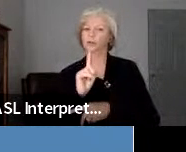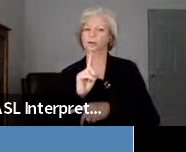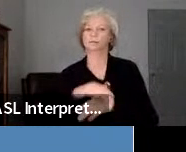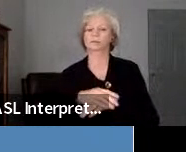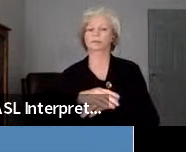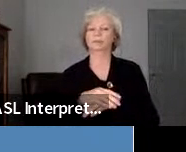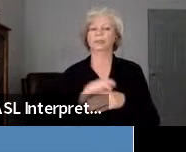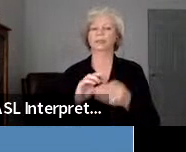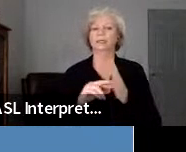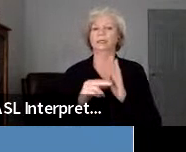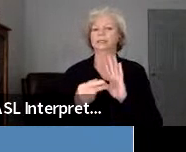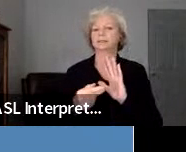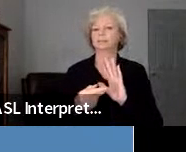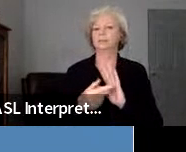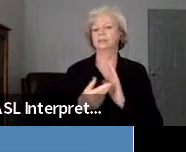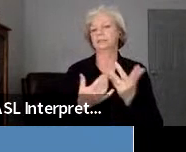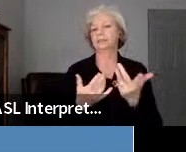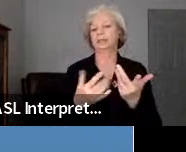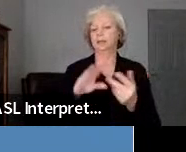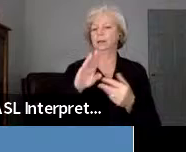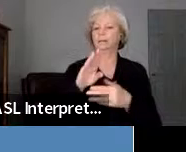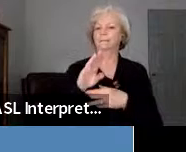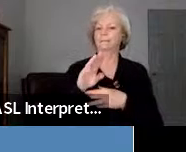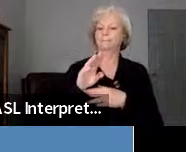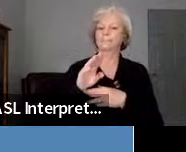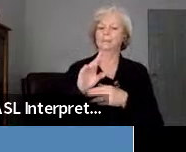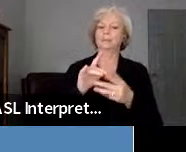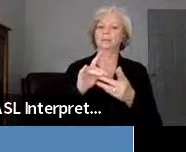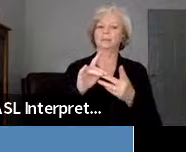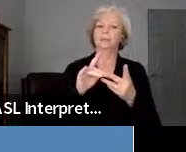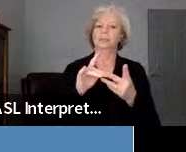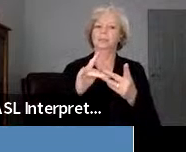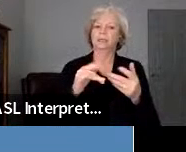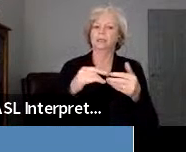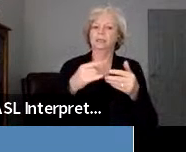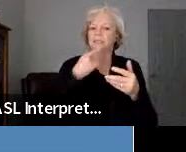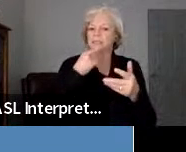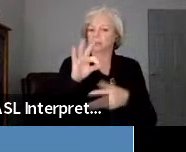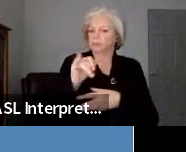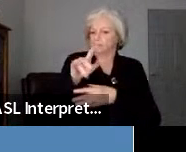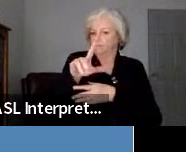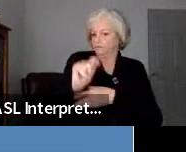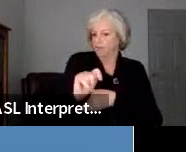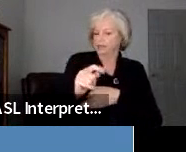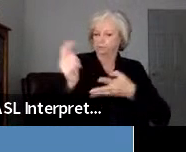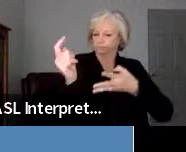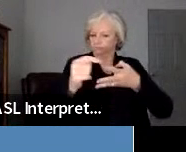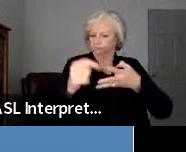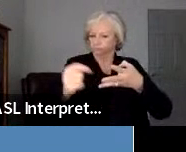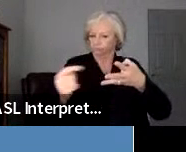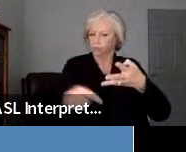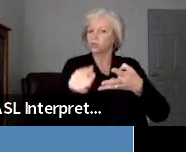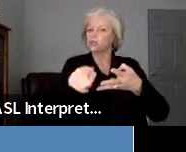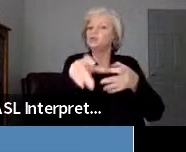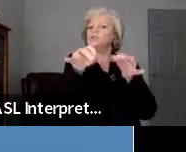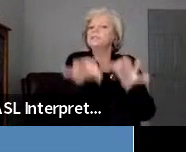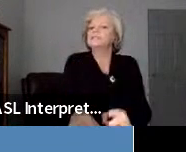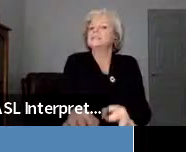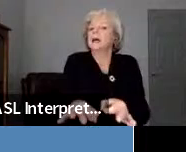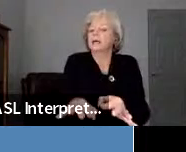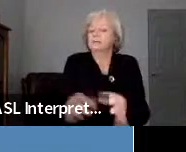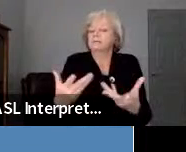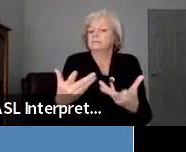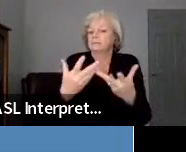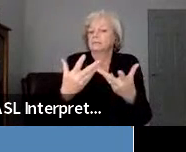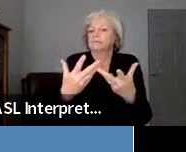giving factual information and saying, hey, here's the facts. You decide what you want to do with that information. And again,